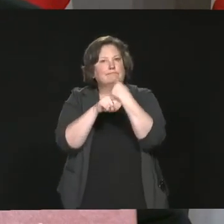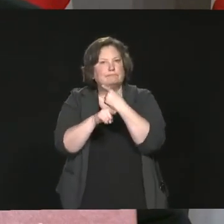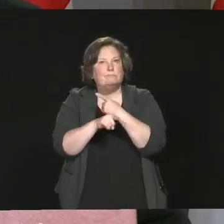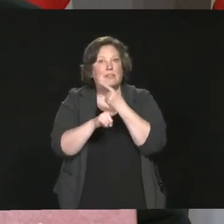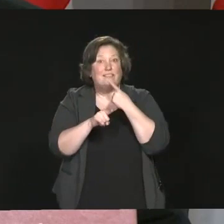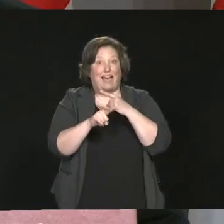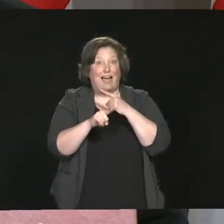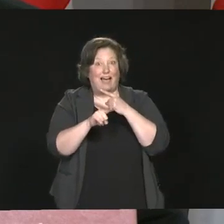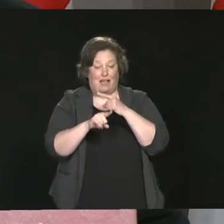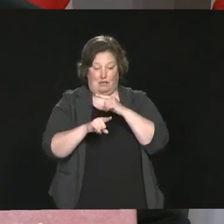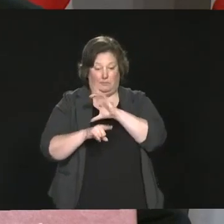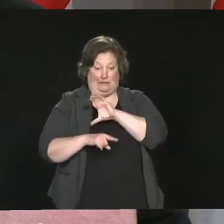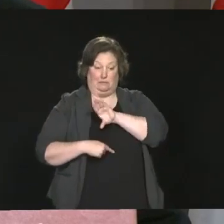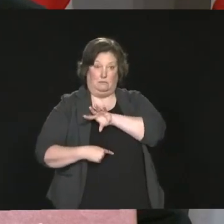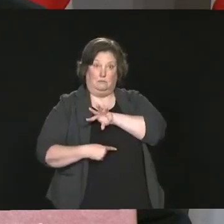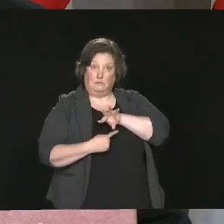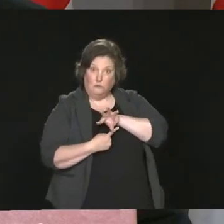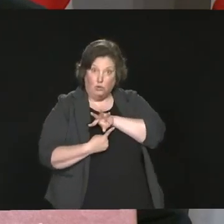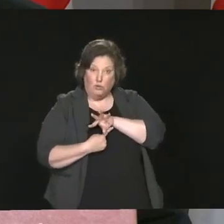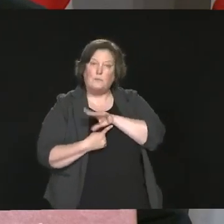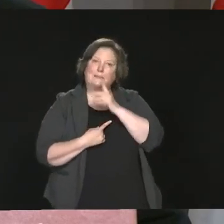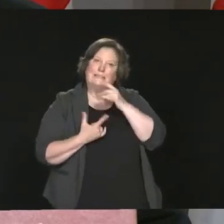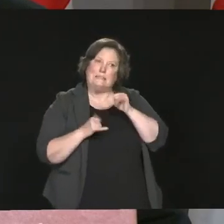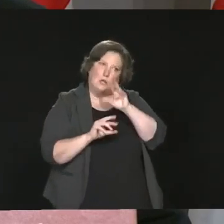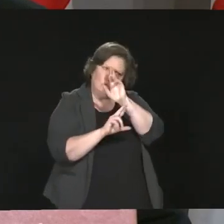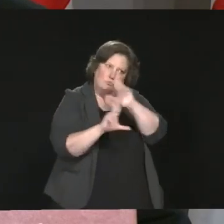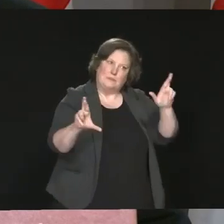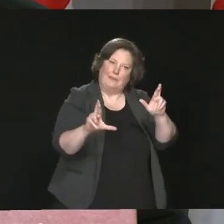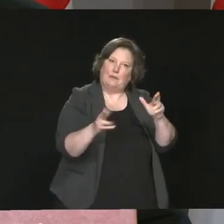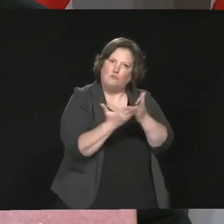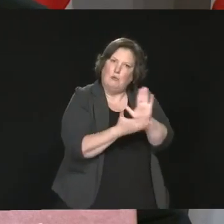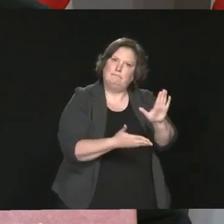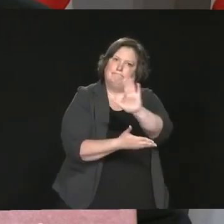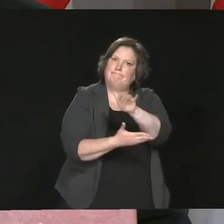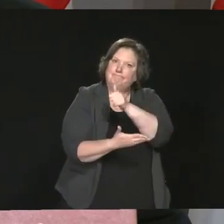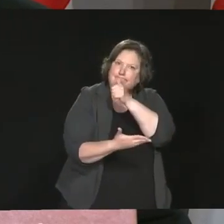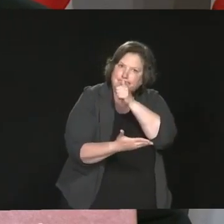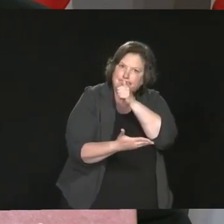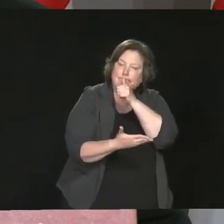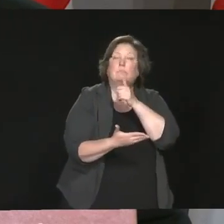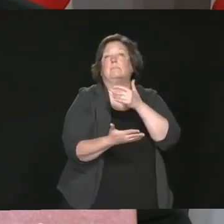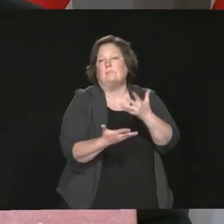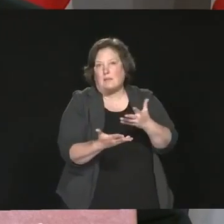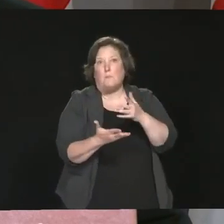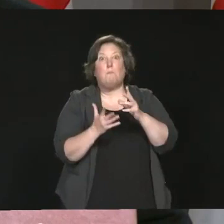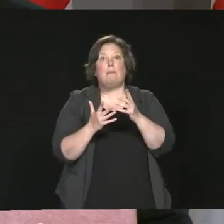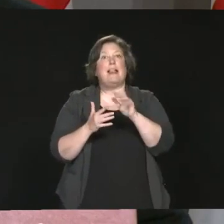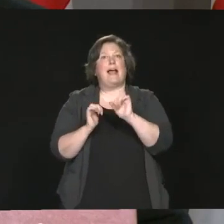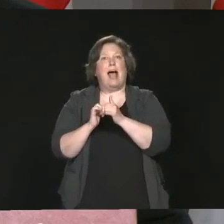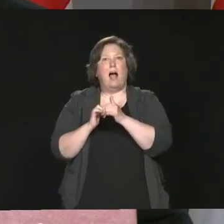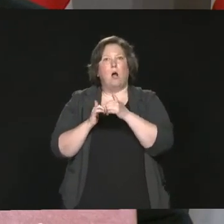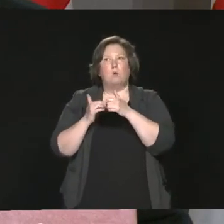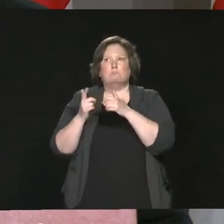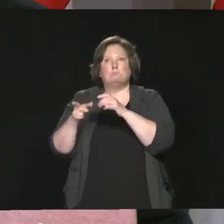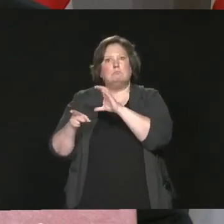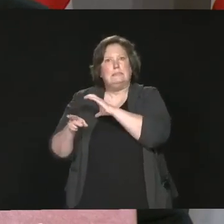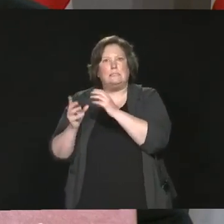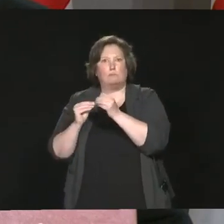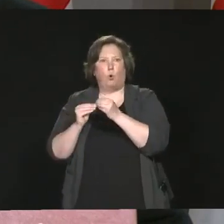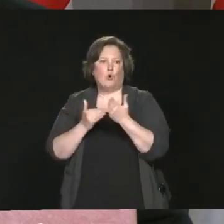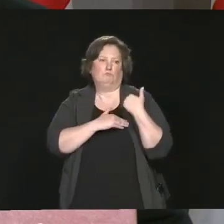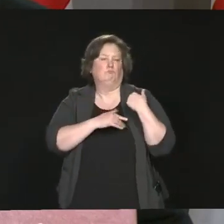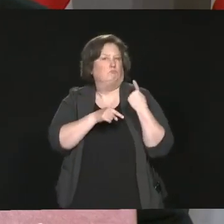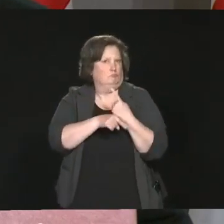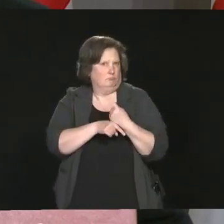Canadians' privacy rights, but do the job of creating greater accountability. And so I've had some discussion with the Commissioner of the RCMP.